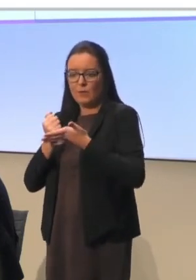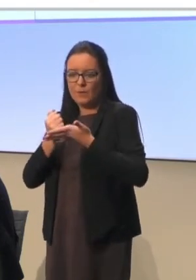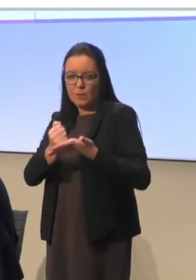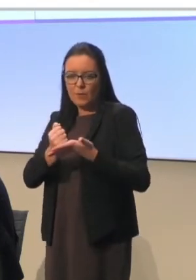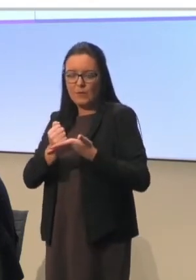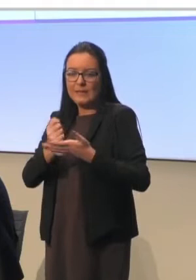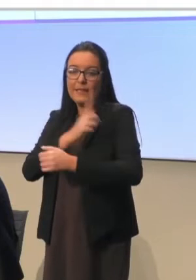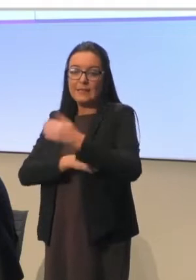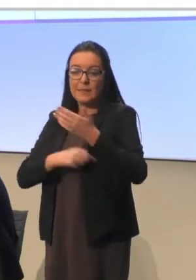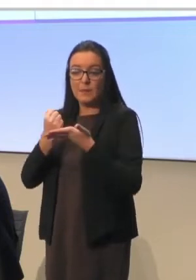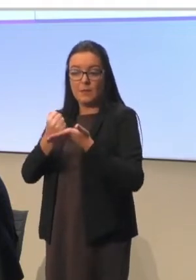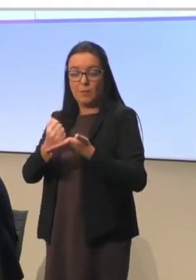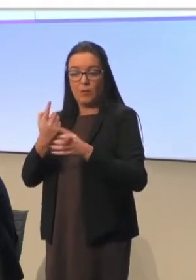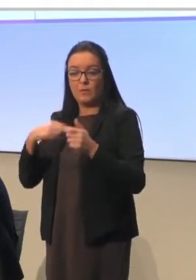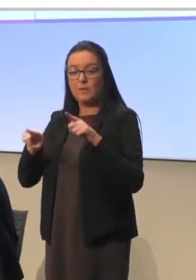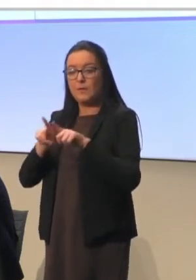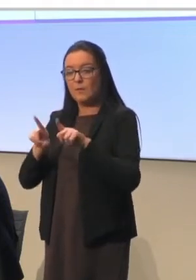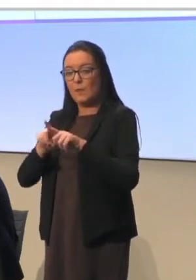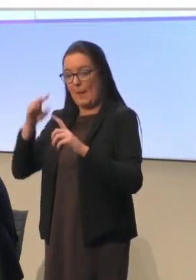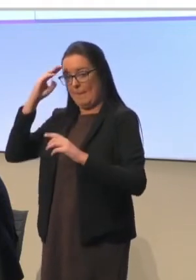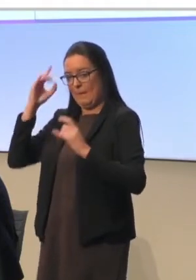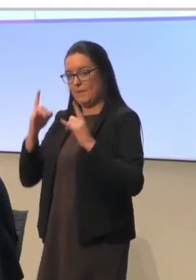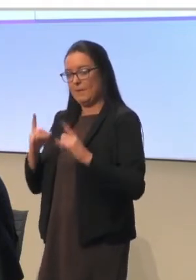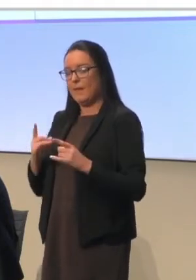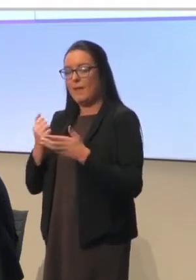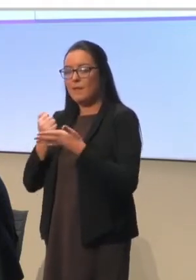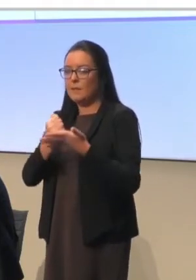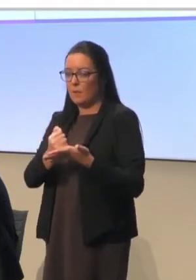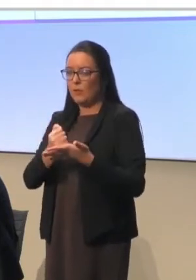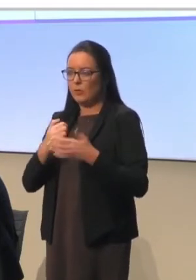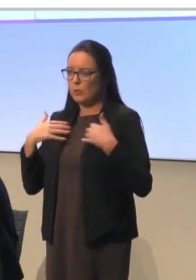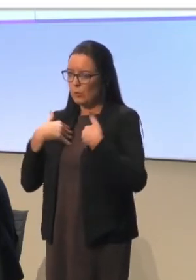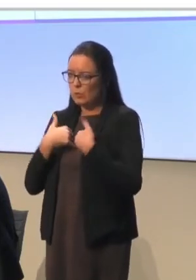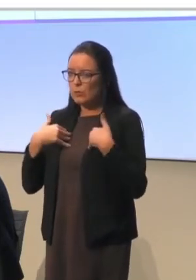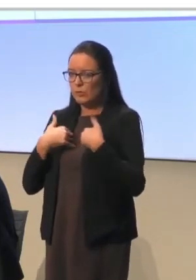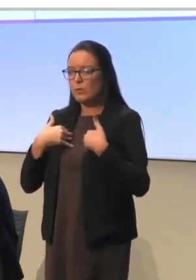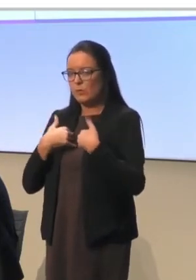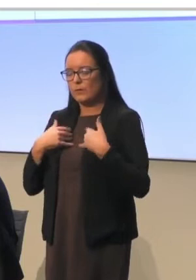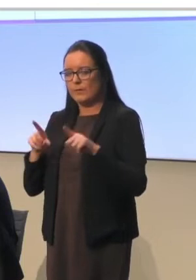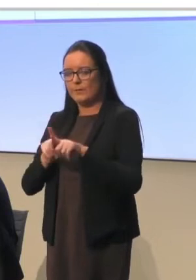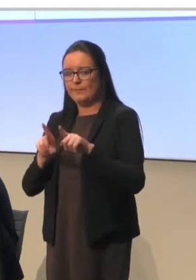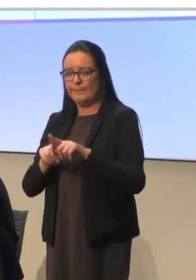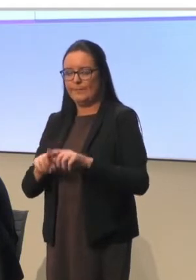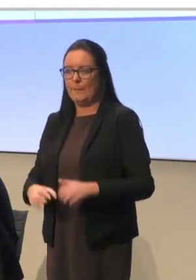disability supports and also mental health supports, was a significant worry.